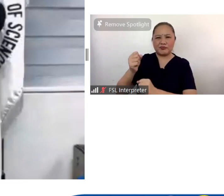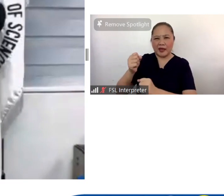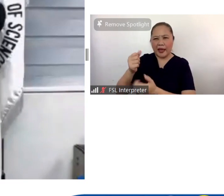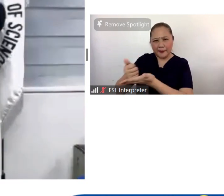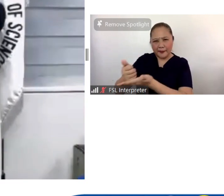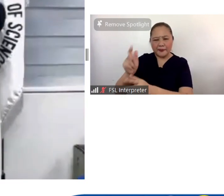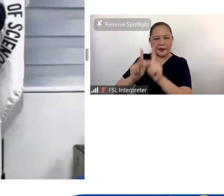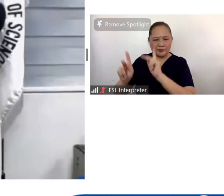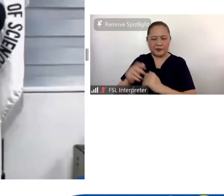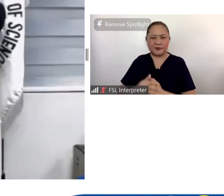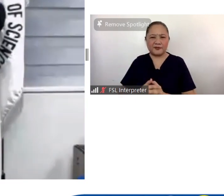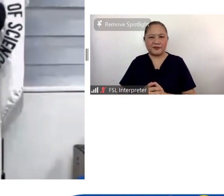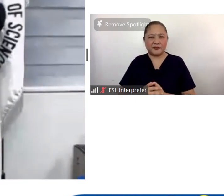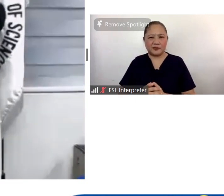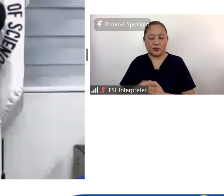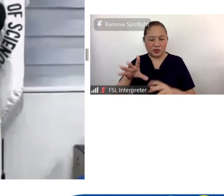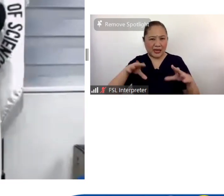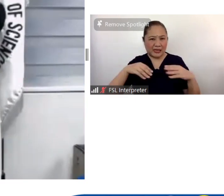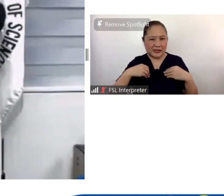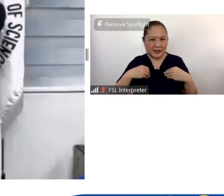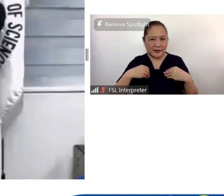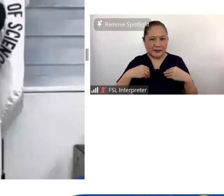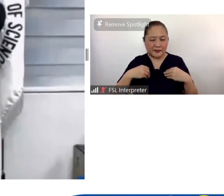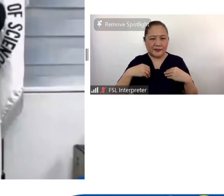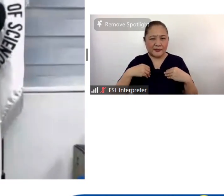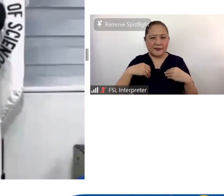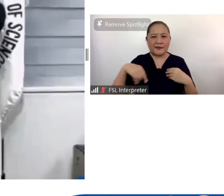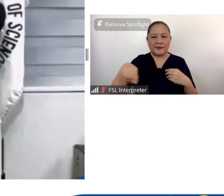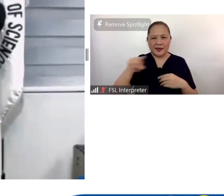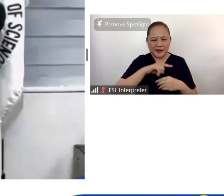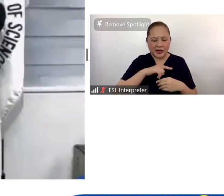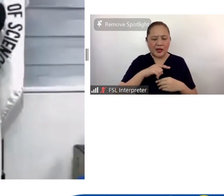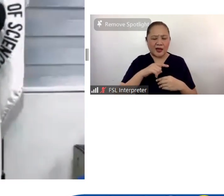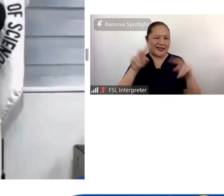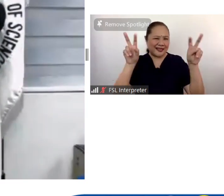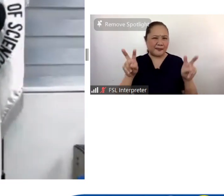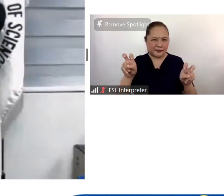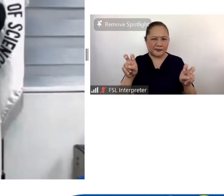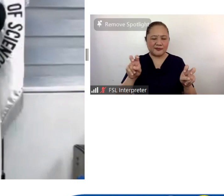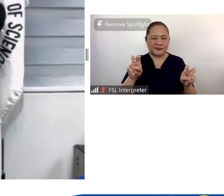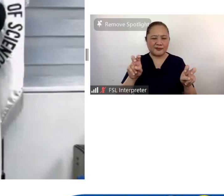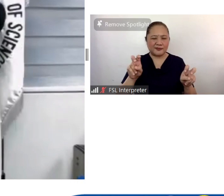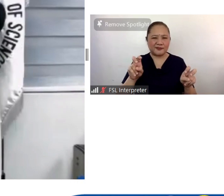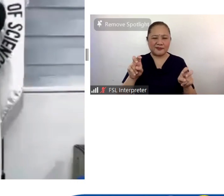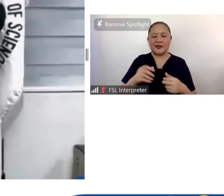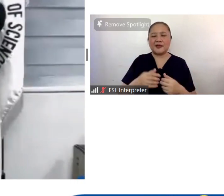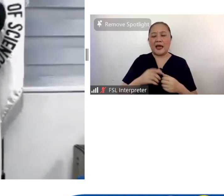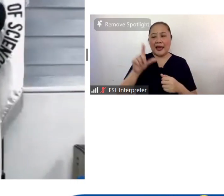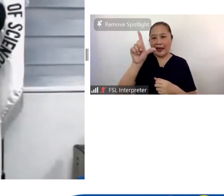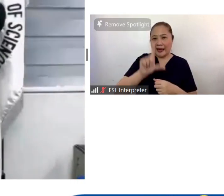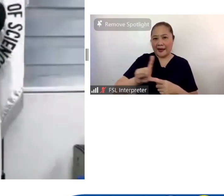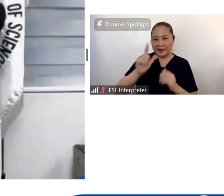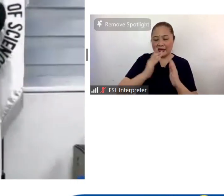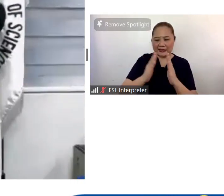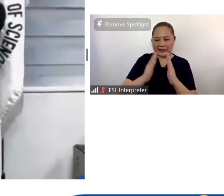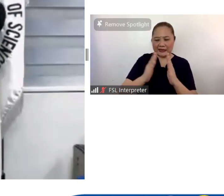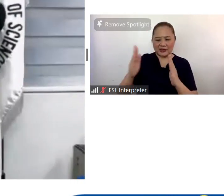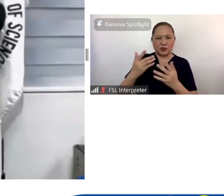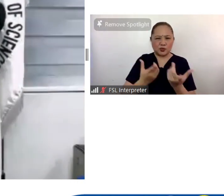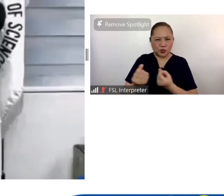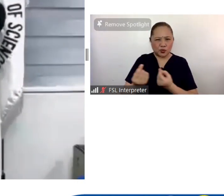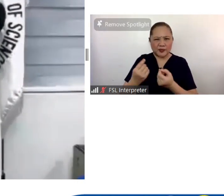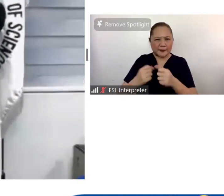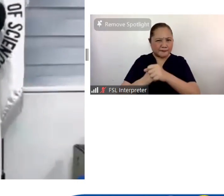We embrace the imagery you evoke in your theme of libraries laying the groundwork for an